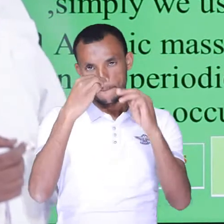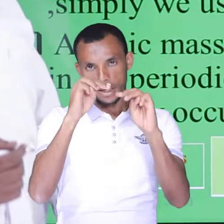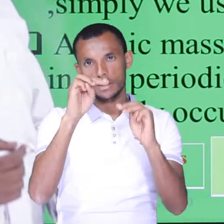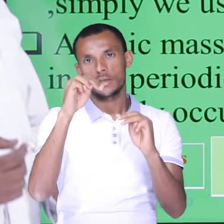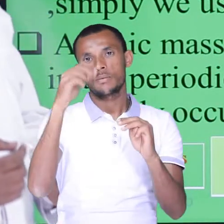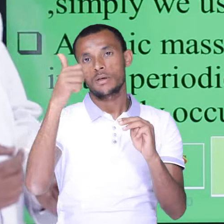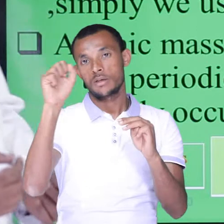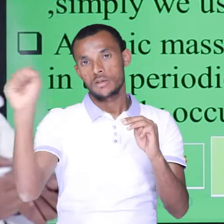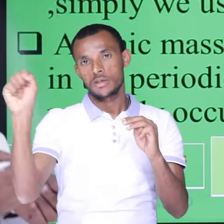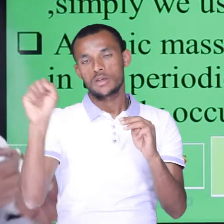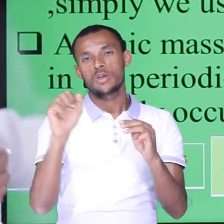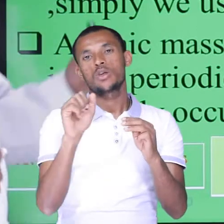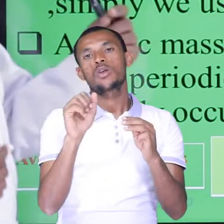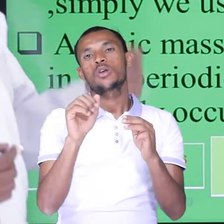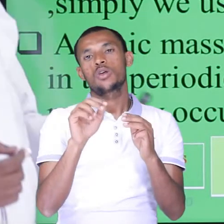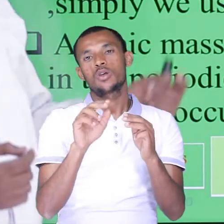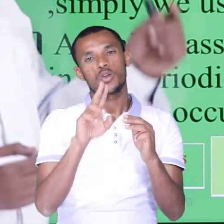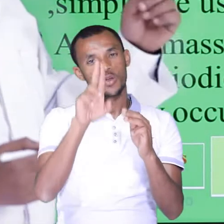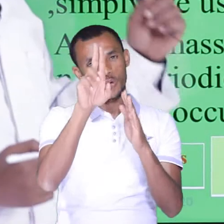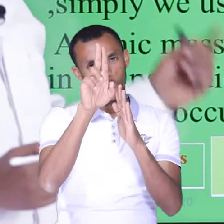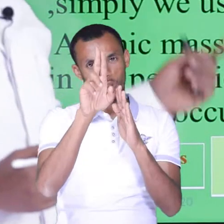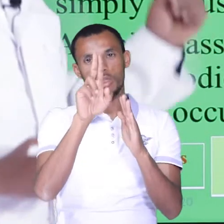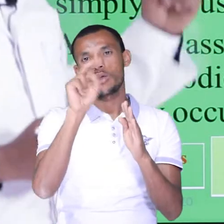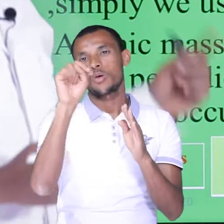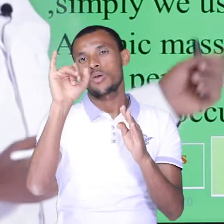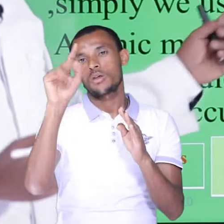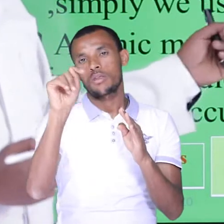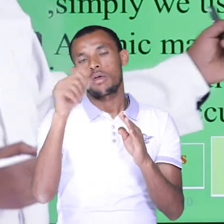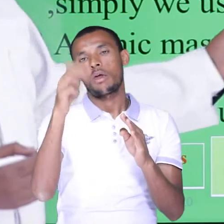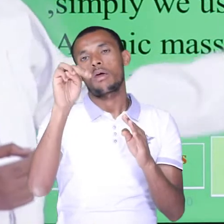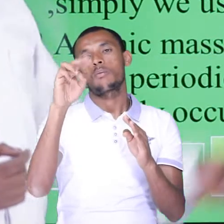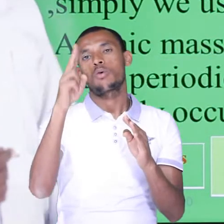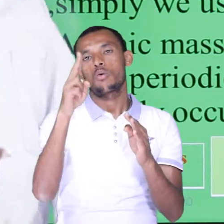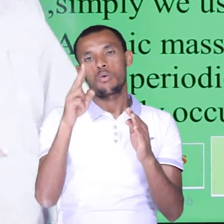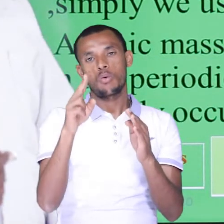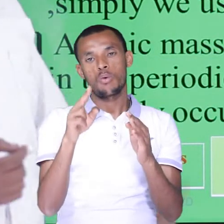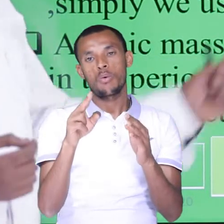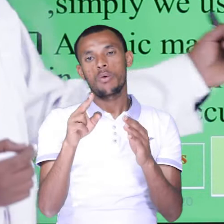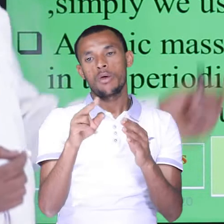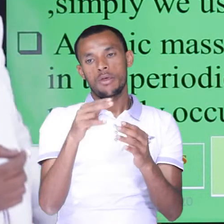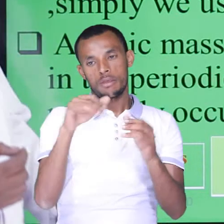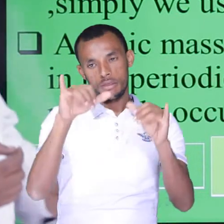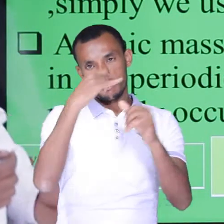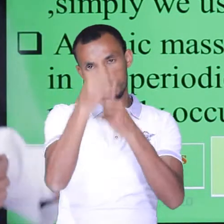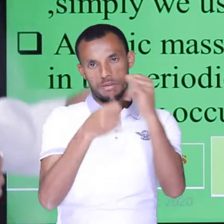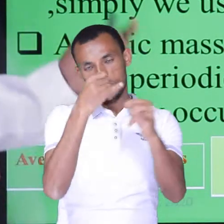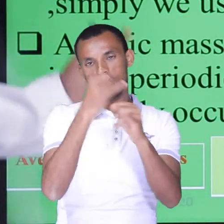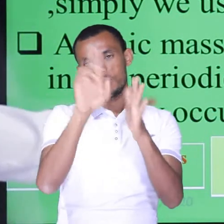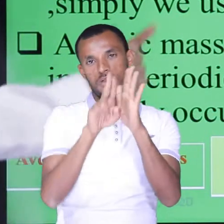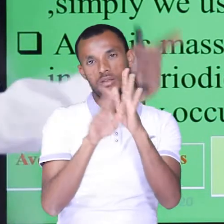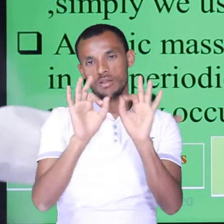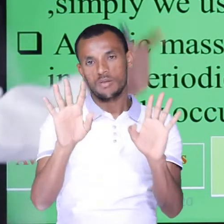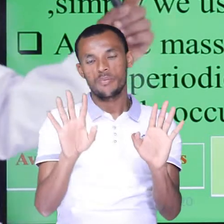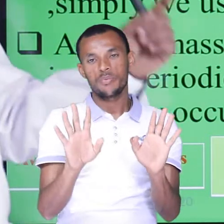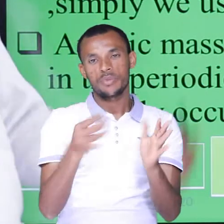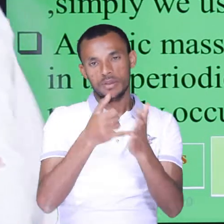unit. But as an SI unit, we use atomic mass unit.